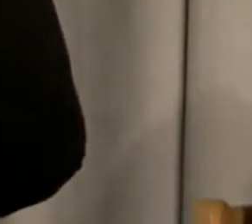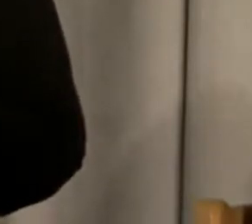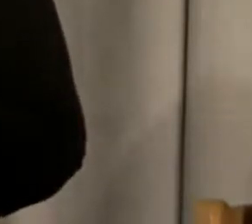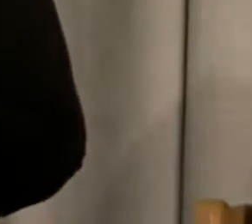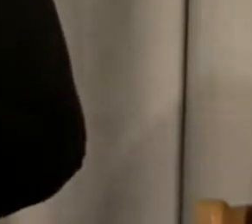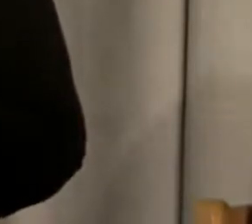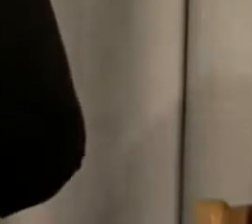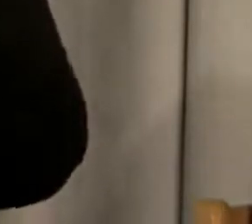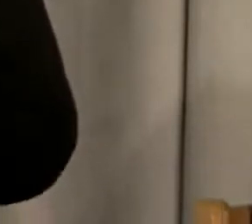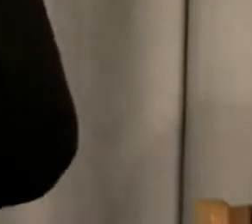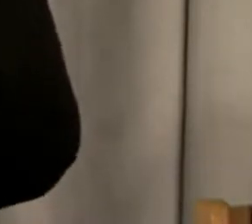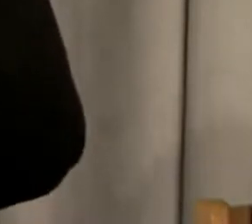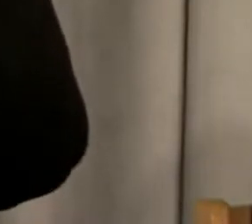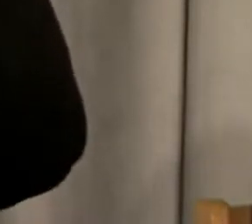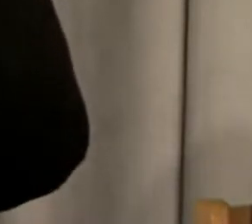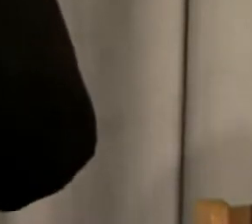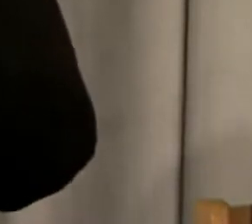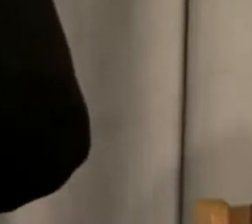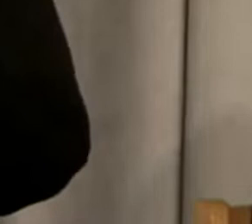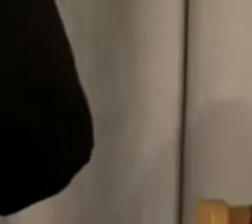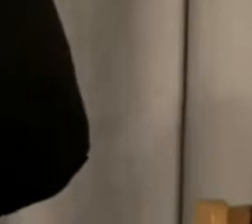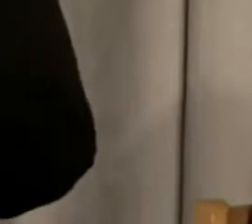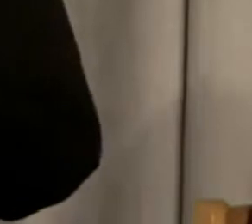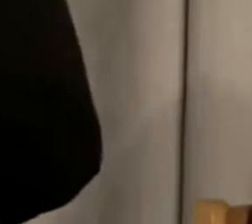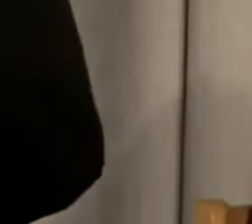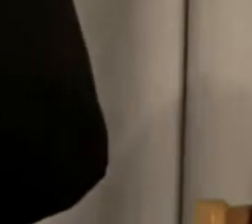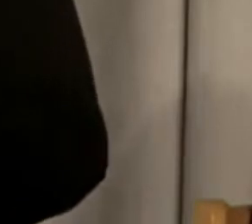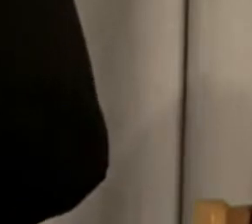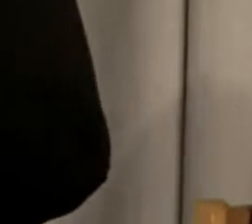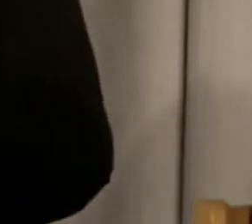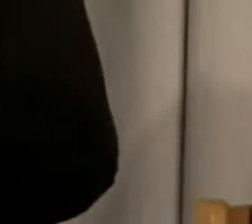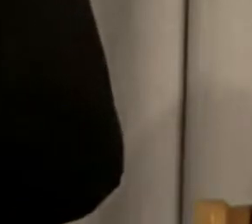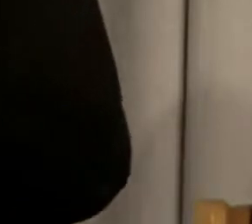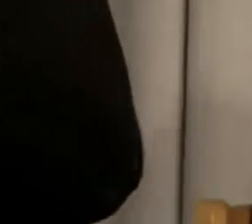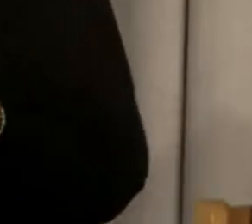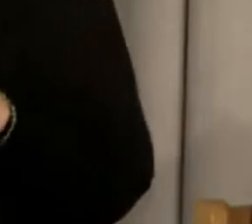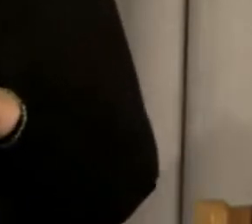guess, with suffering is when I was 5 years old,